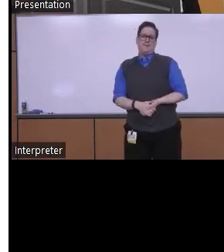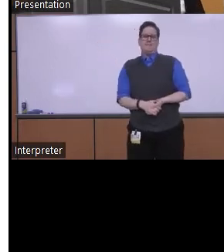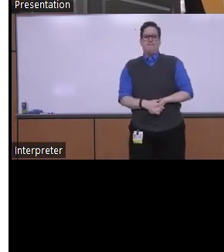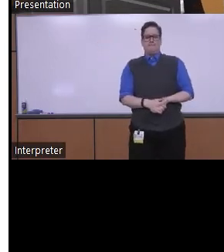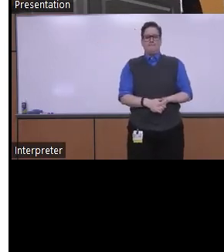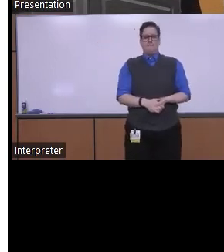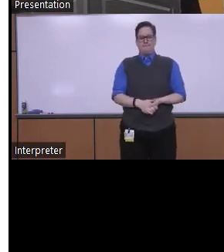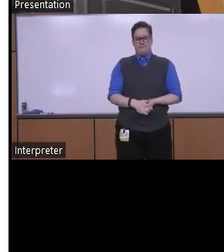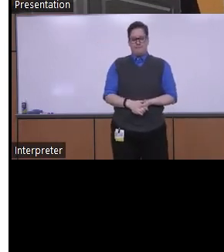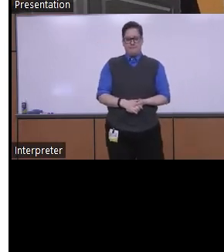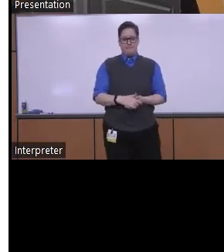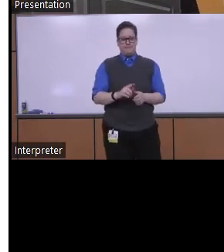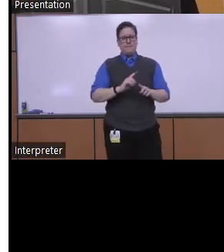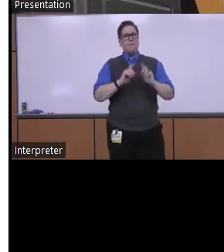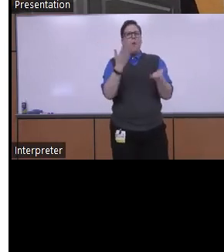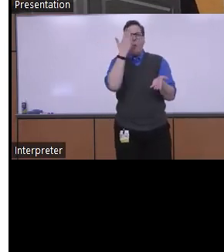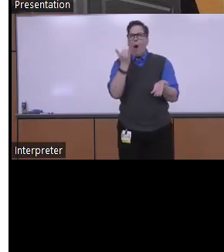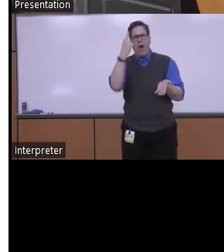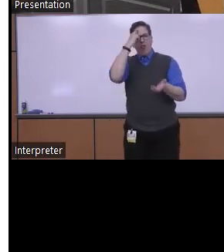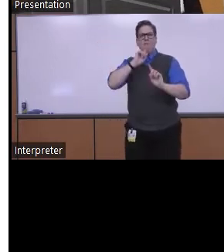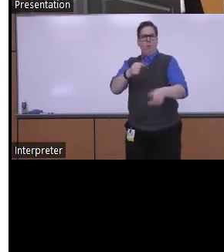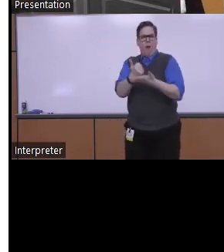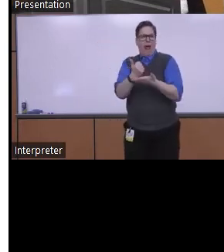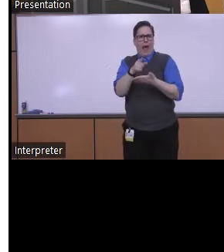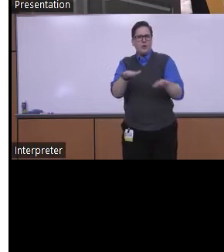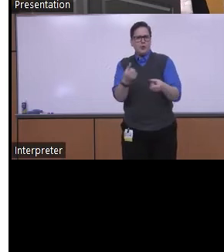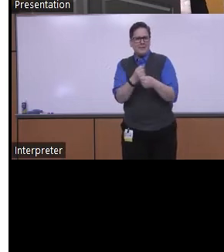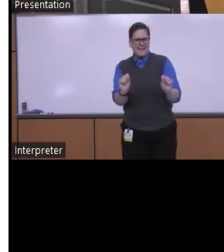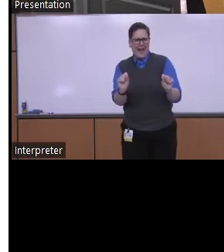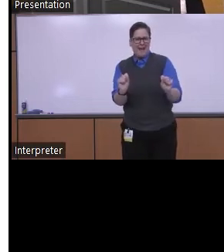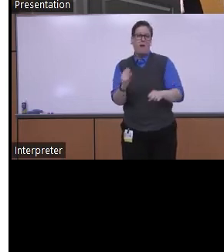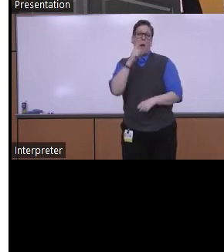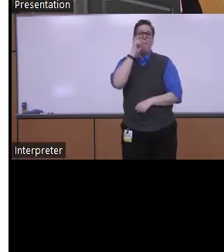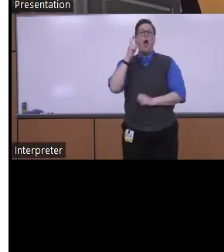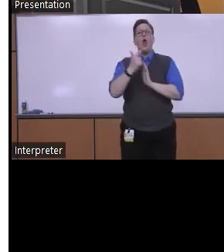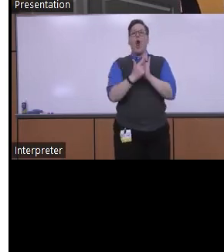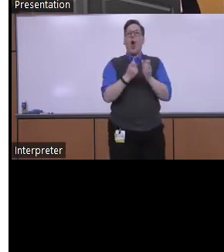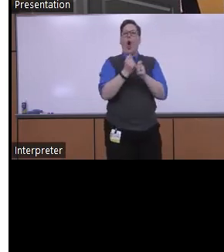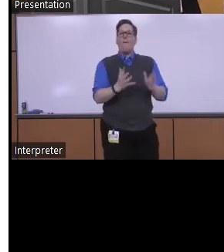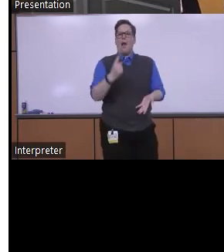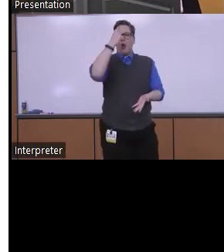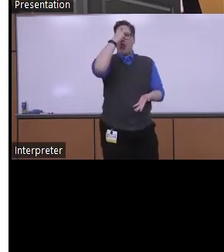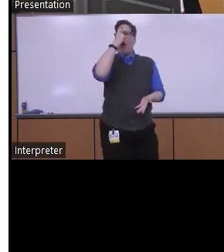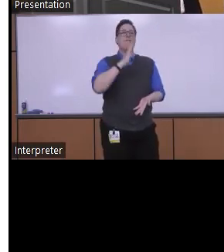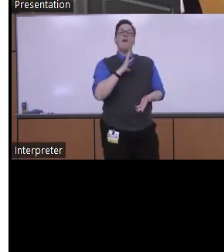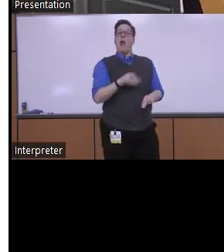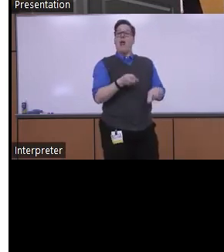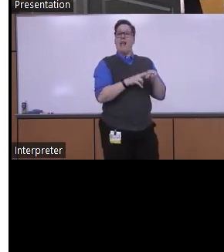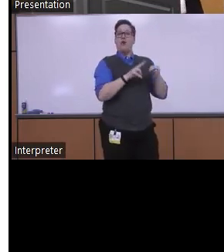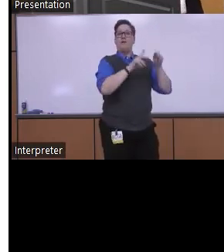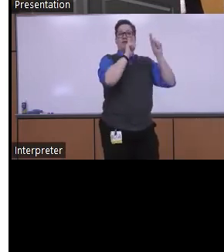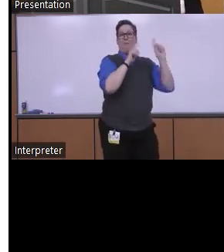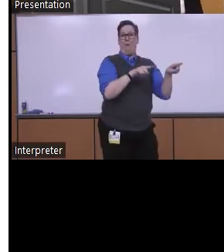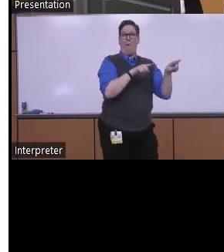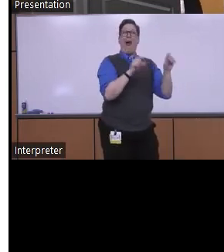why was reporting touted as a primary policy to keep kids safe? Mainly because policymakers thought that they could get away with increased reporting